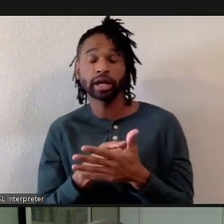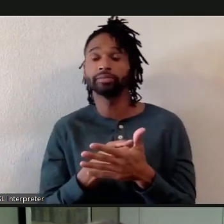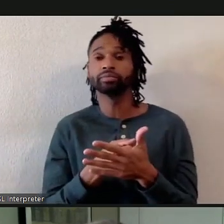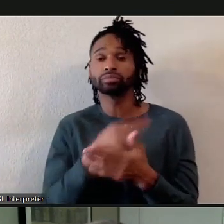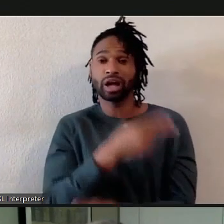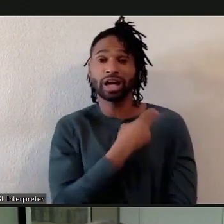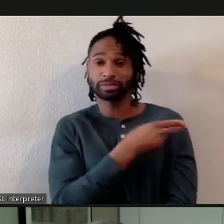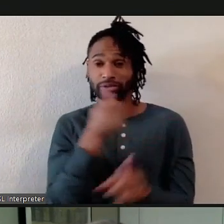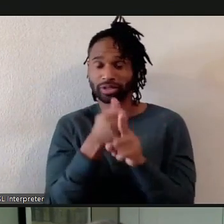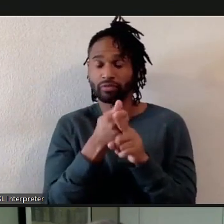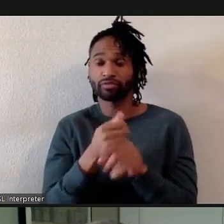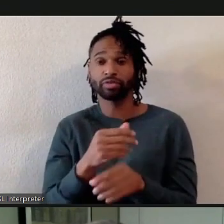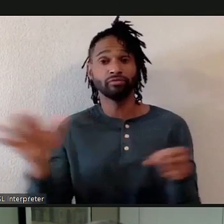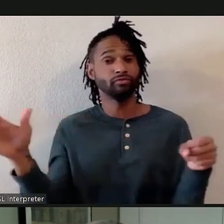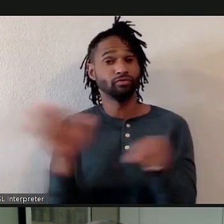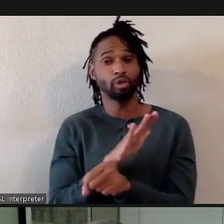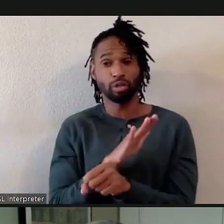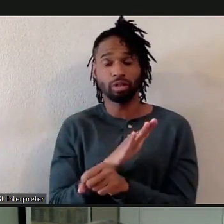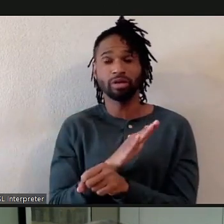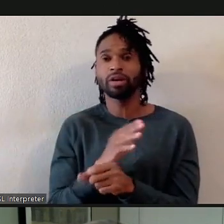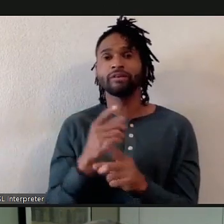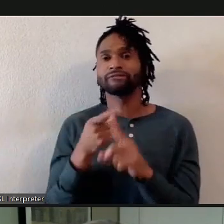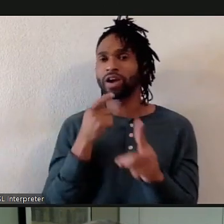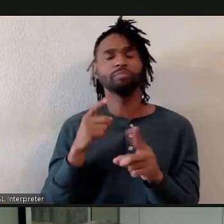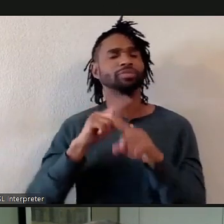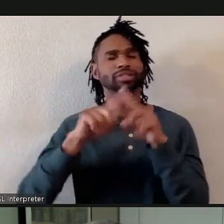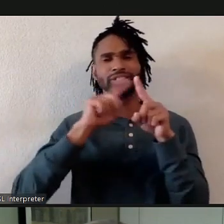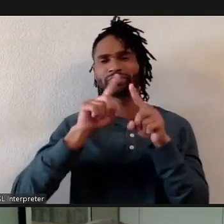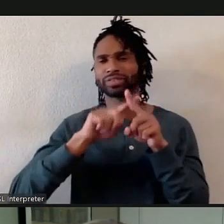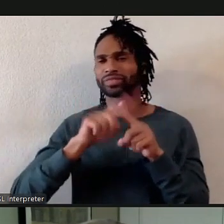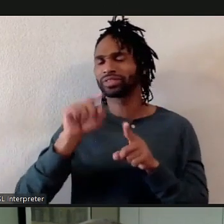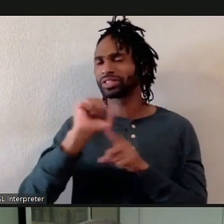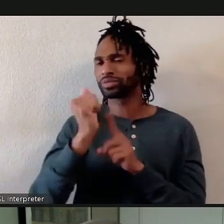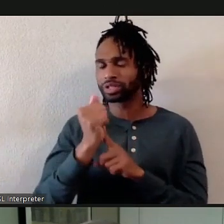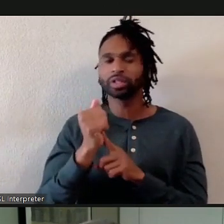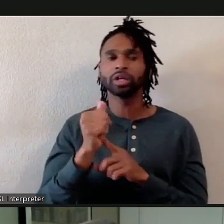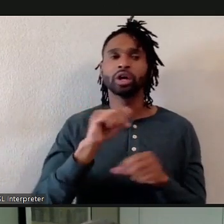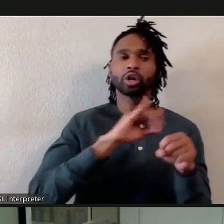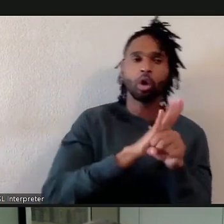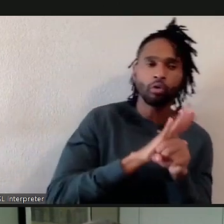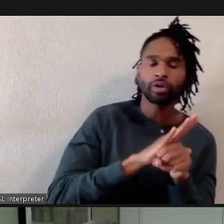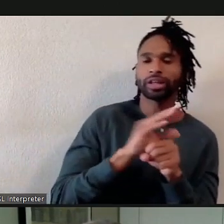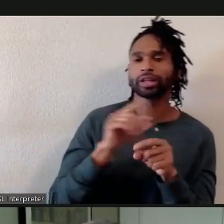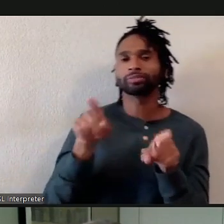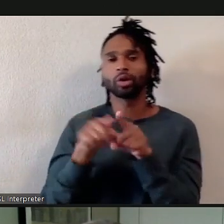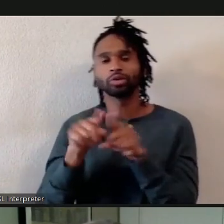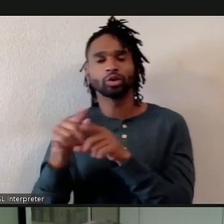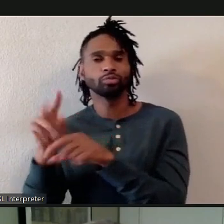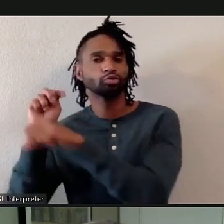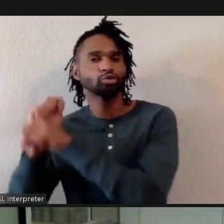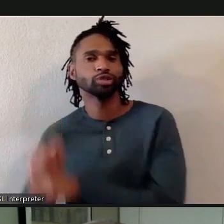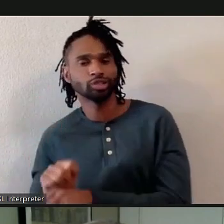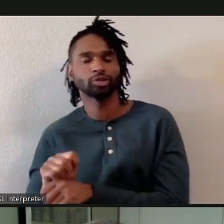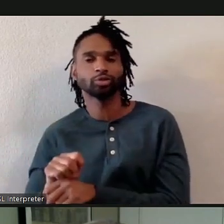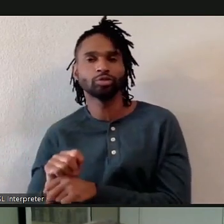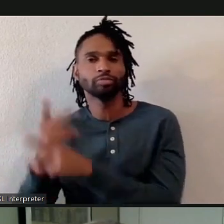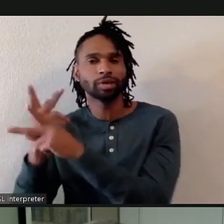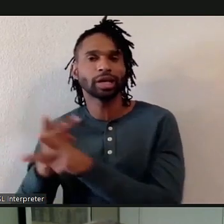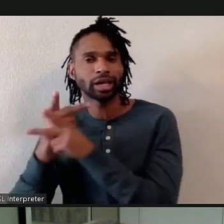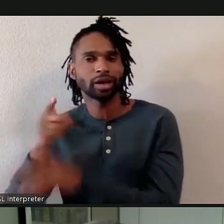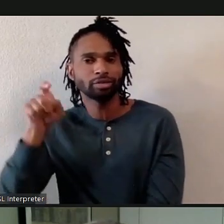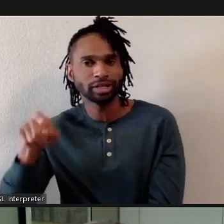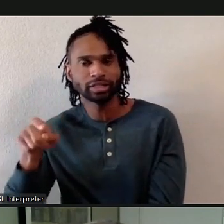full these days from a mixture of both COVID and traditional acute care needs. As a